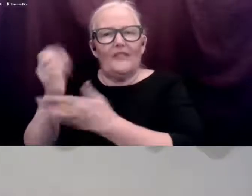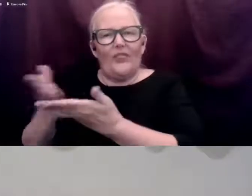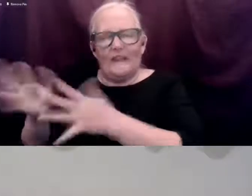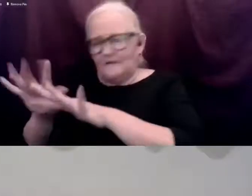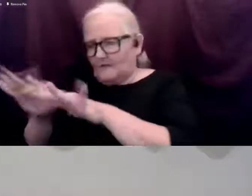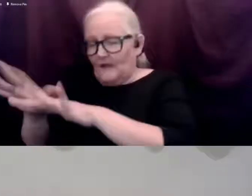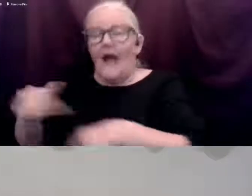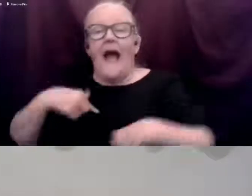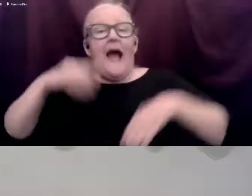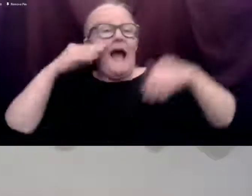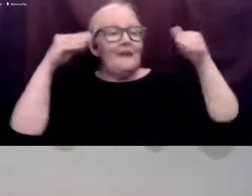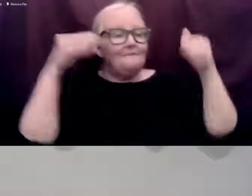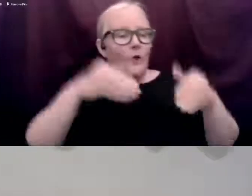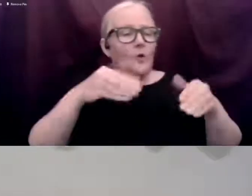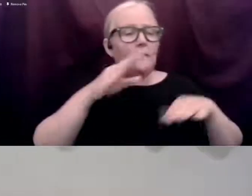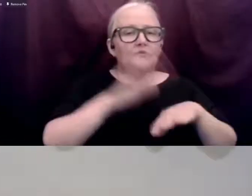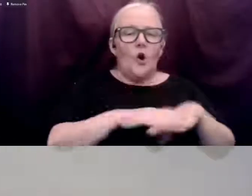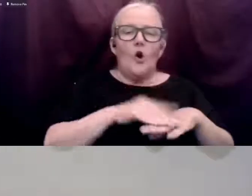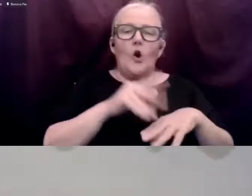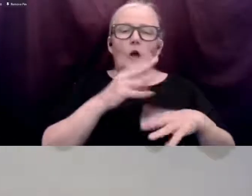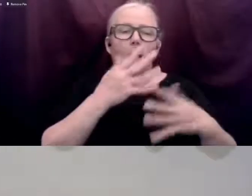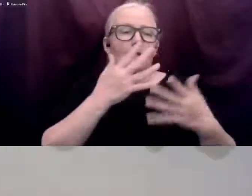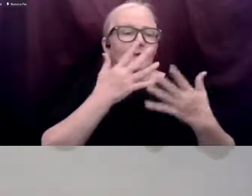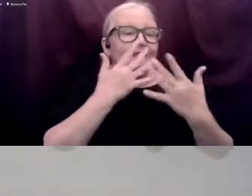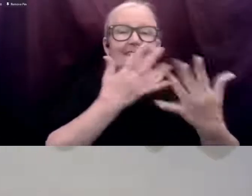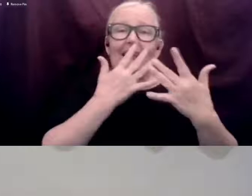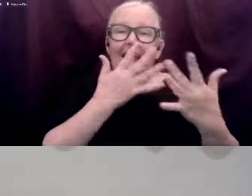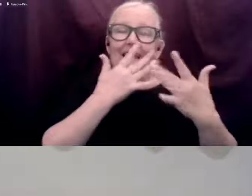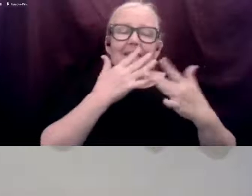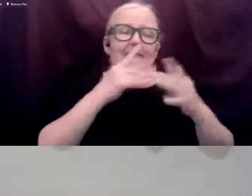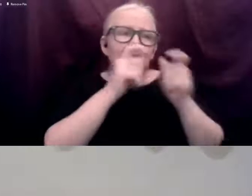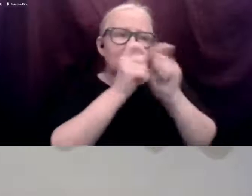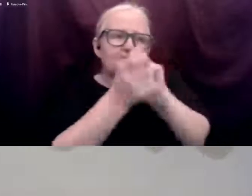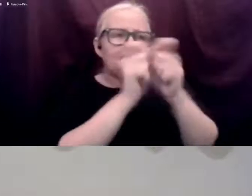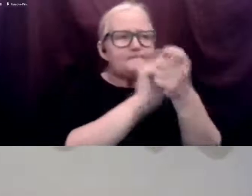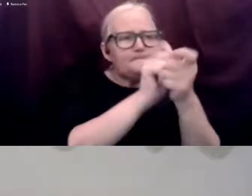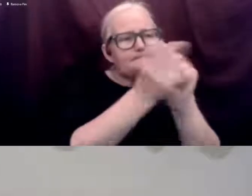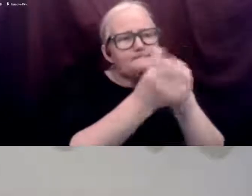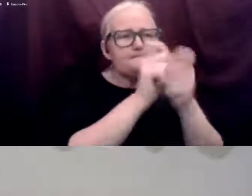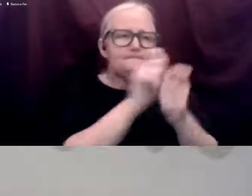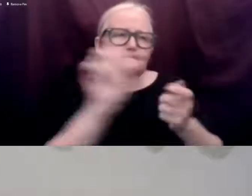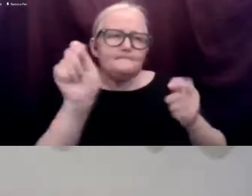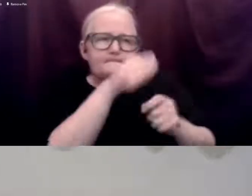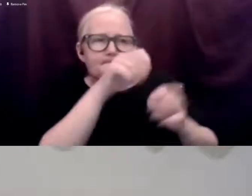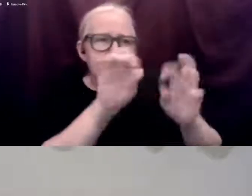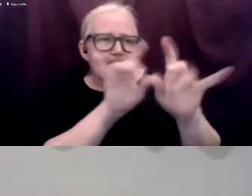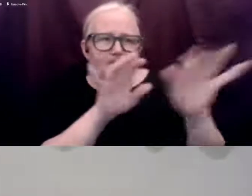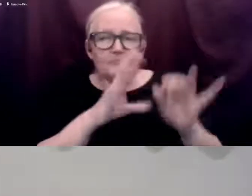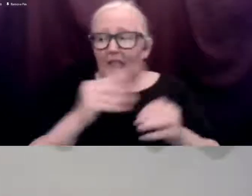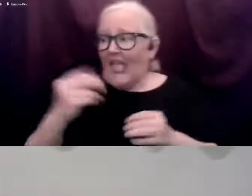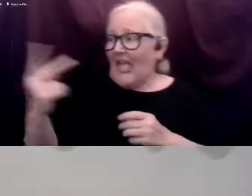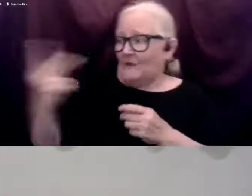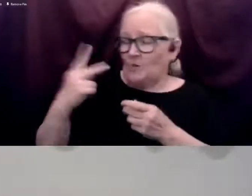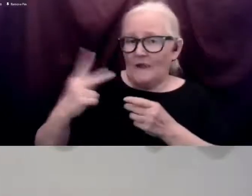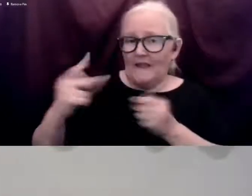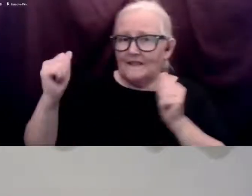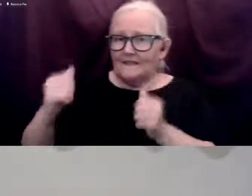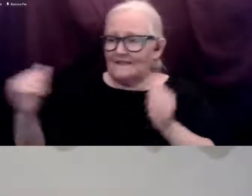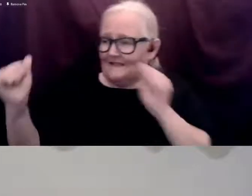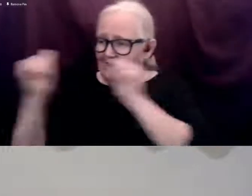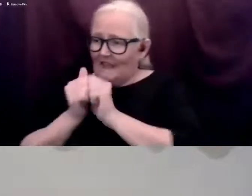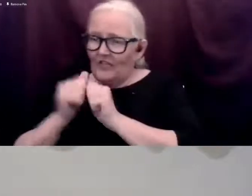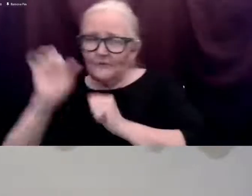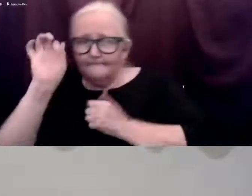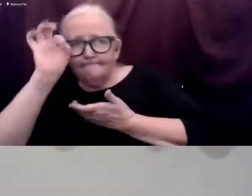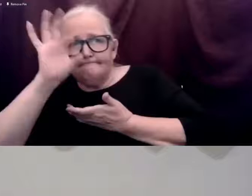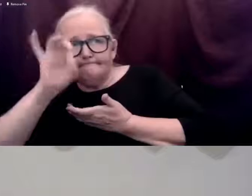rehearsing and giving notes and that sort of thing, and she works with me to give the notes to the choir. This is often